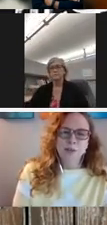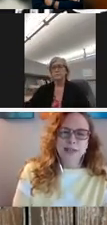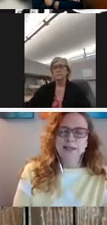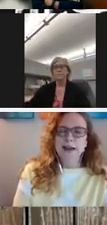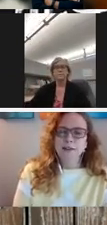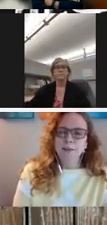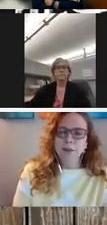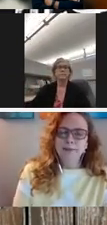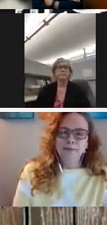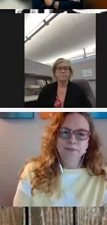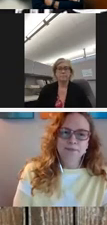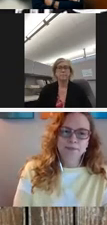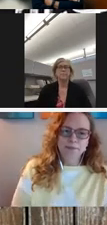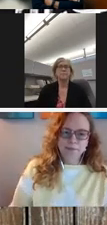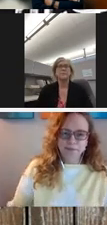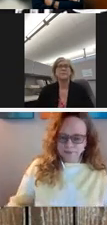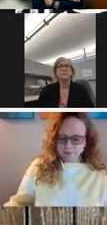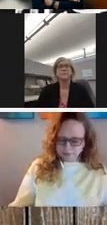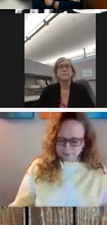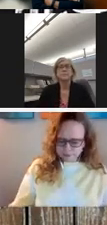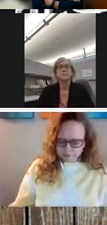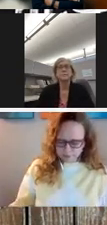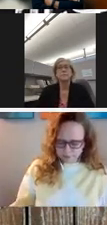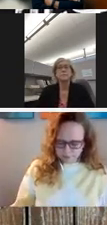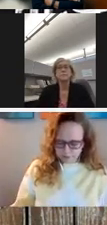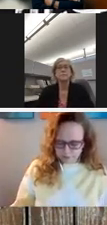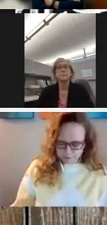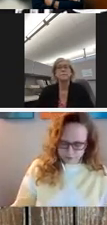wondered if you could speak to that a little bit.